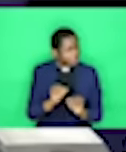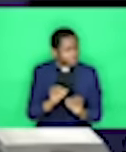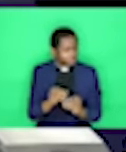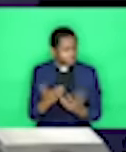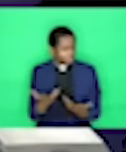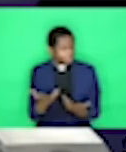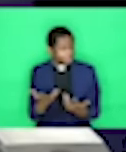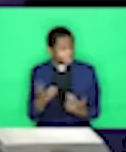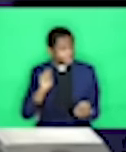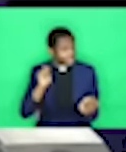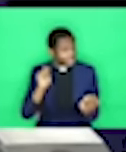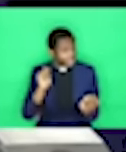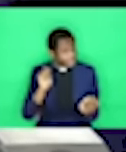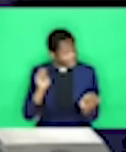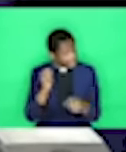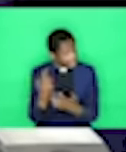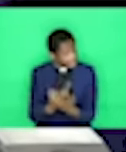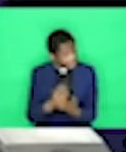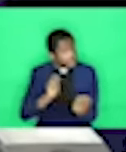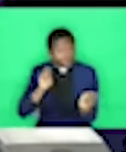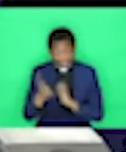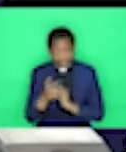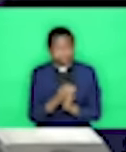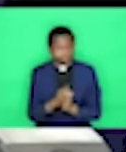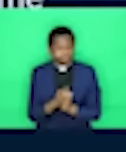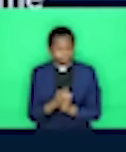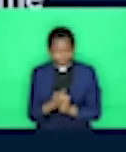hwe no ma se sa. Respect for the law.